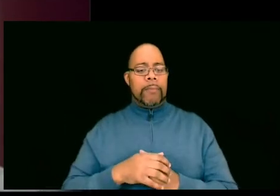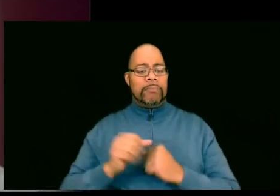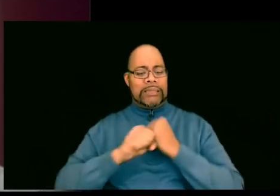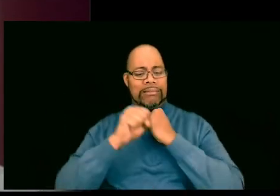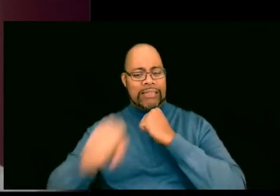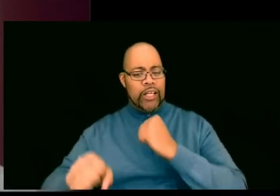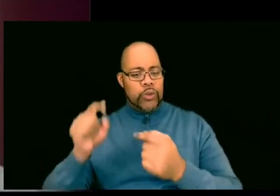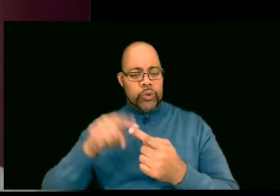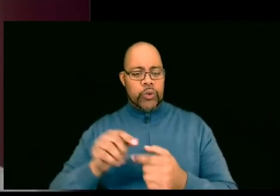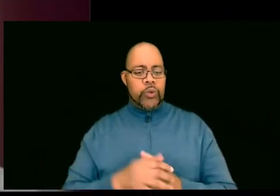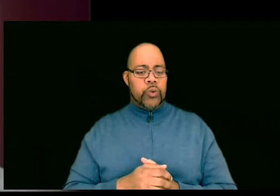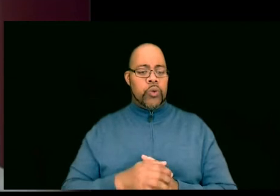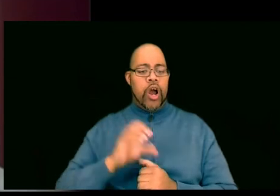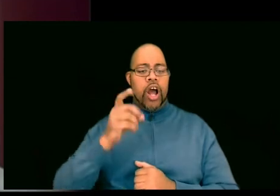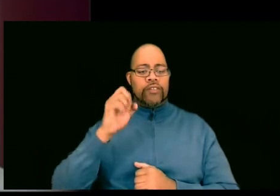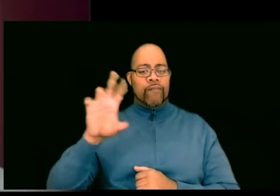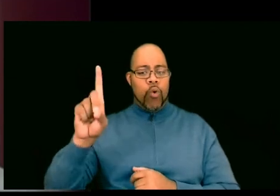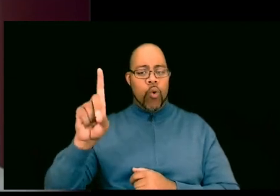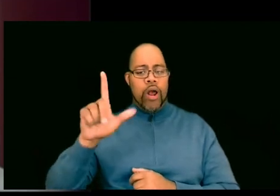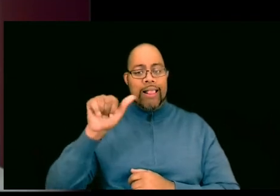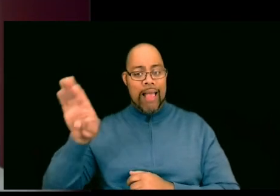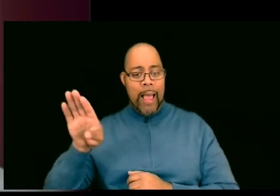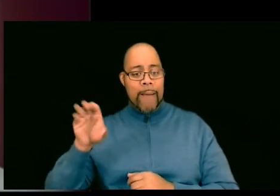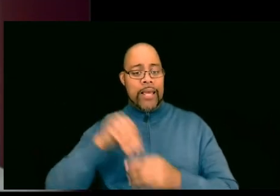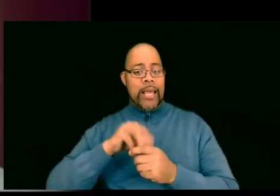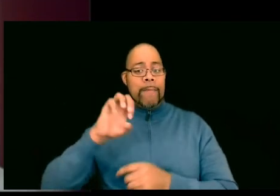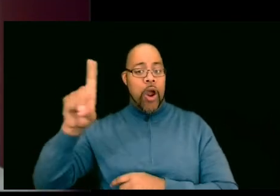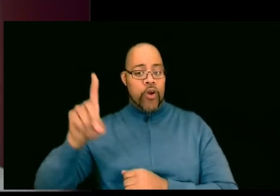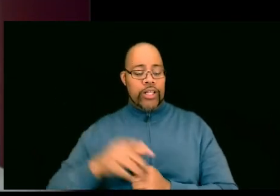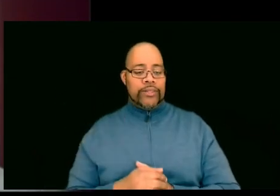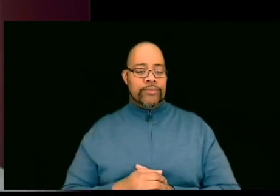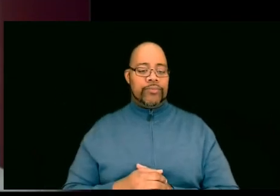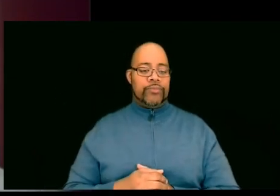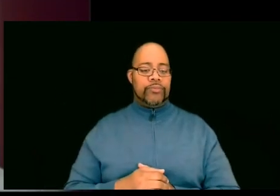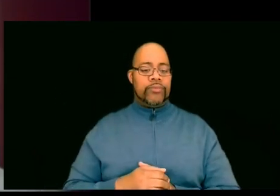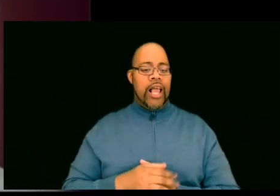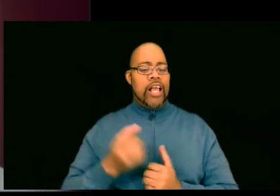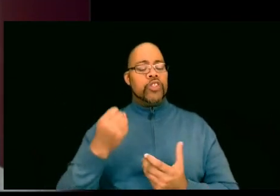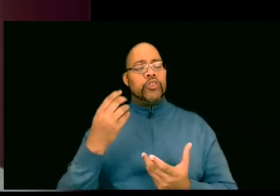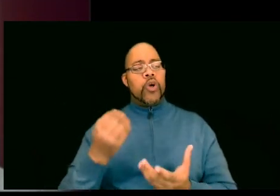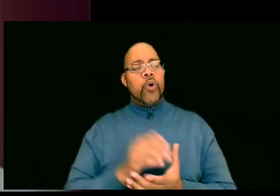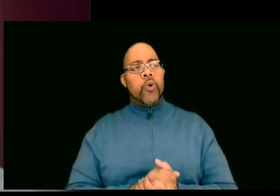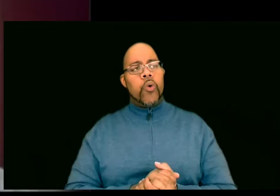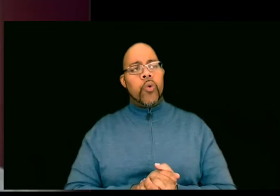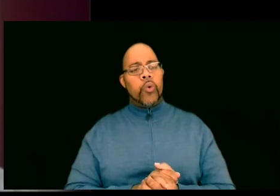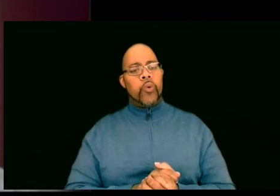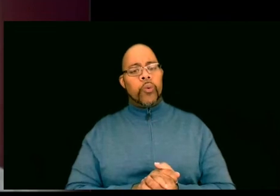and at that time it extended down to the Oxford Laboratory in Maryland.